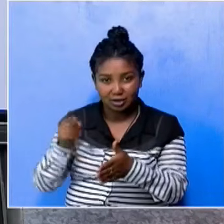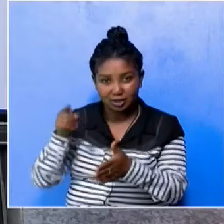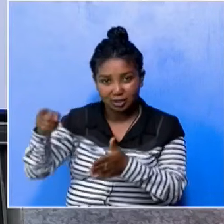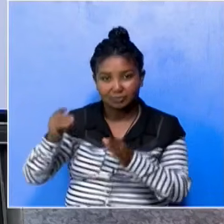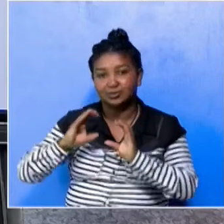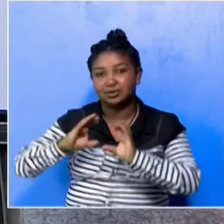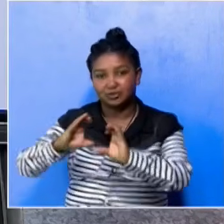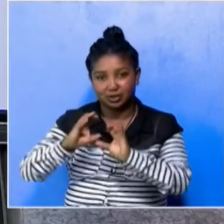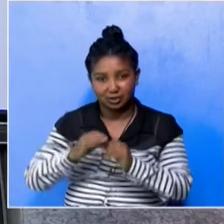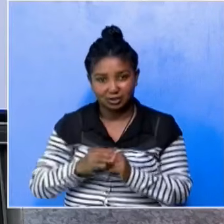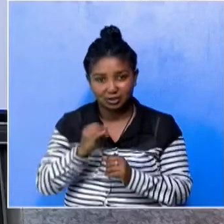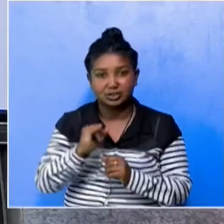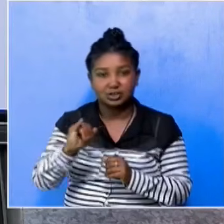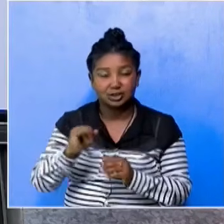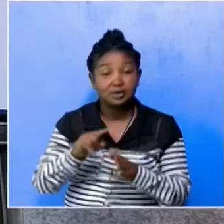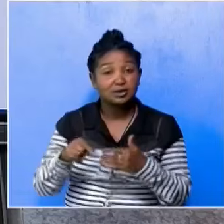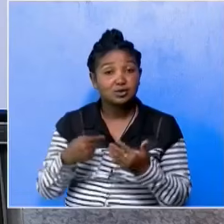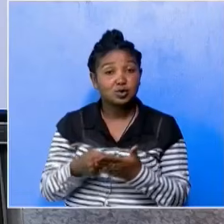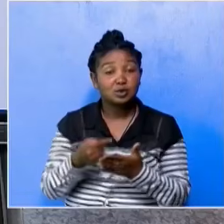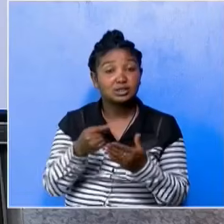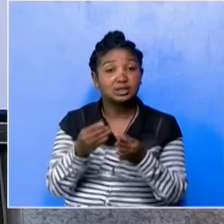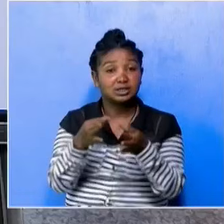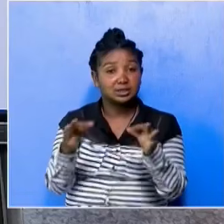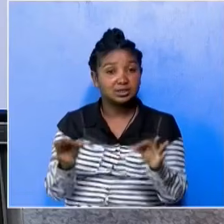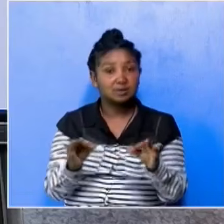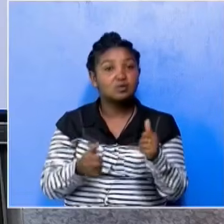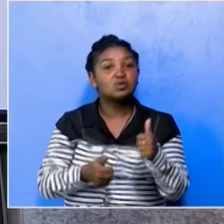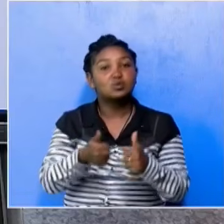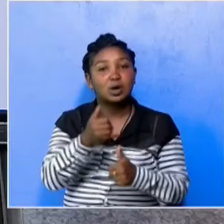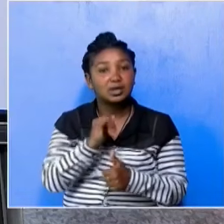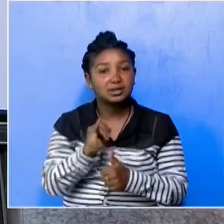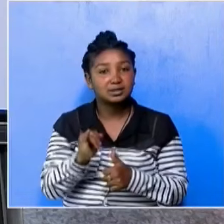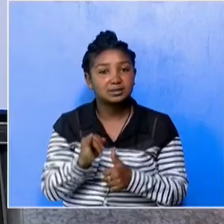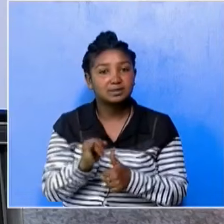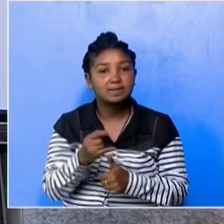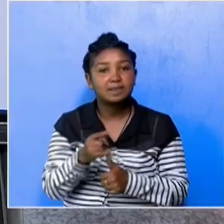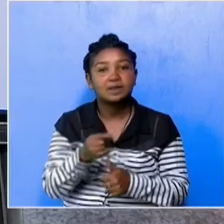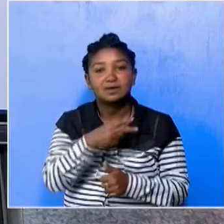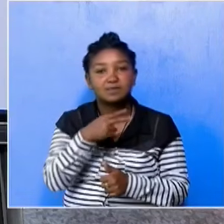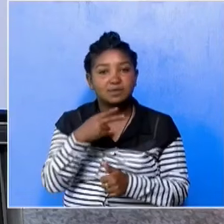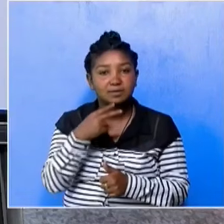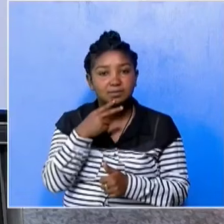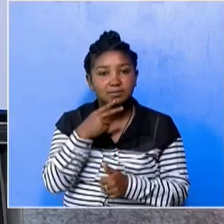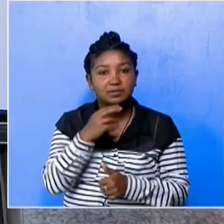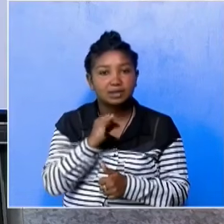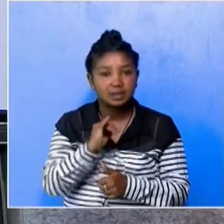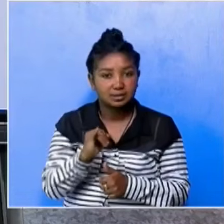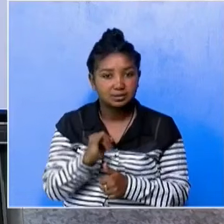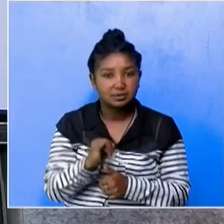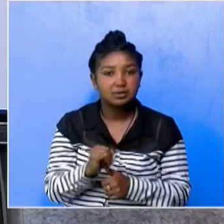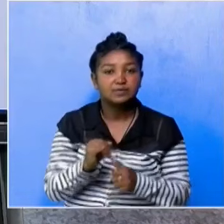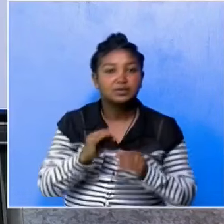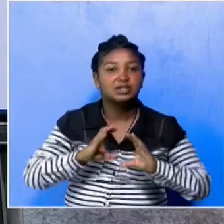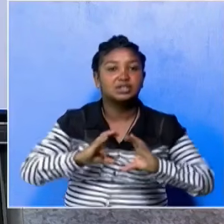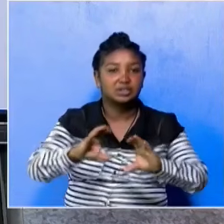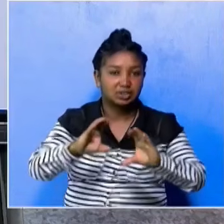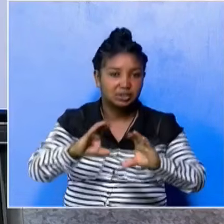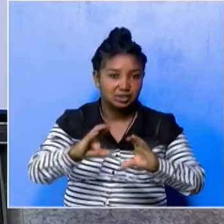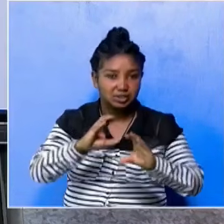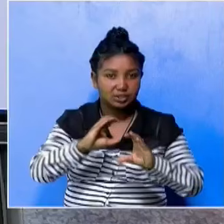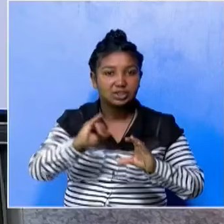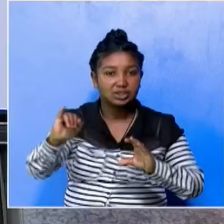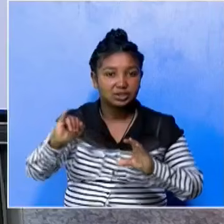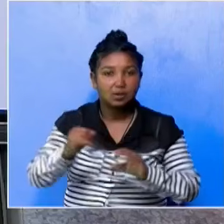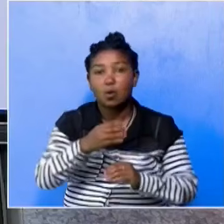you. So, in this sentence, which one is? The verb is teaching. What about